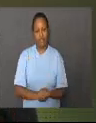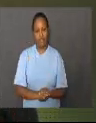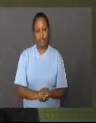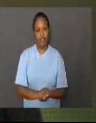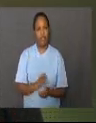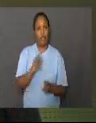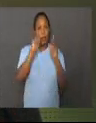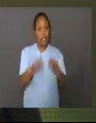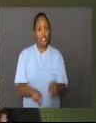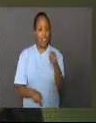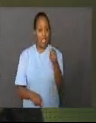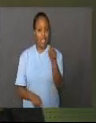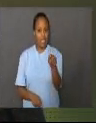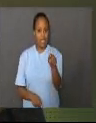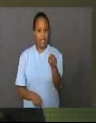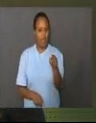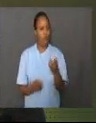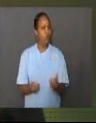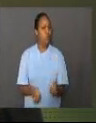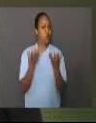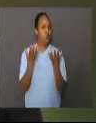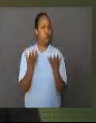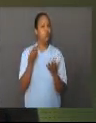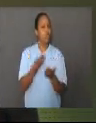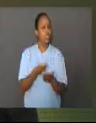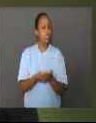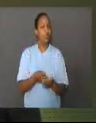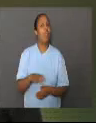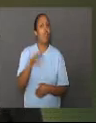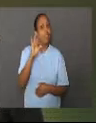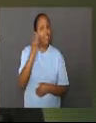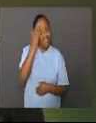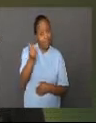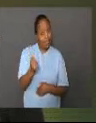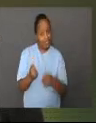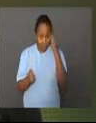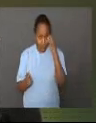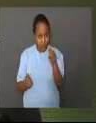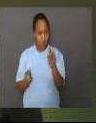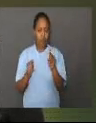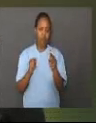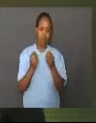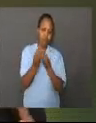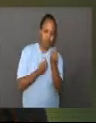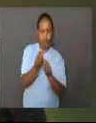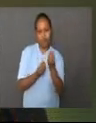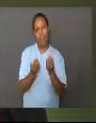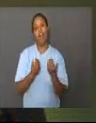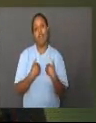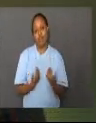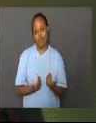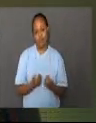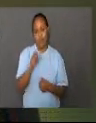Person A earns a lot of money because he is a businessman.